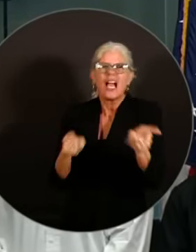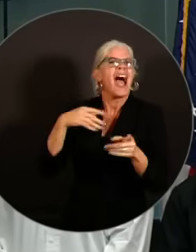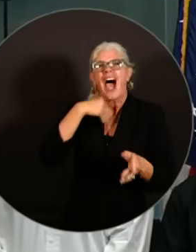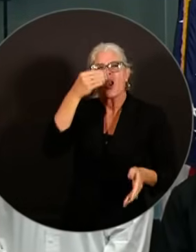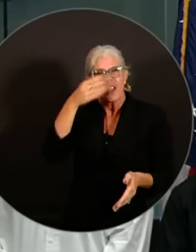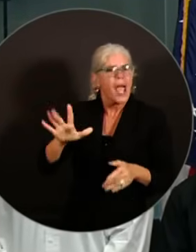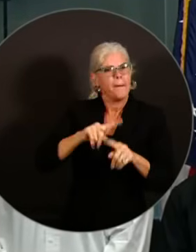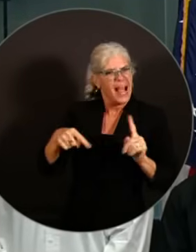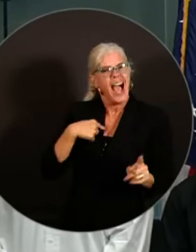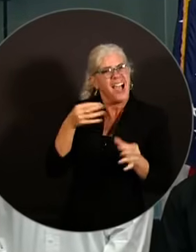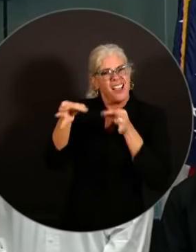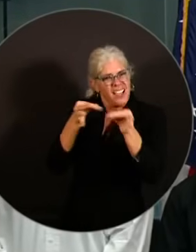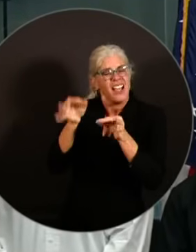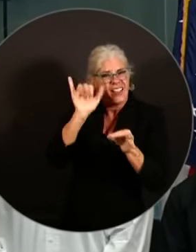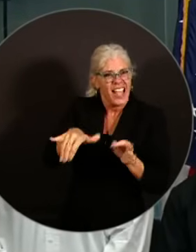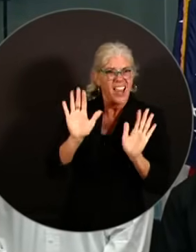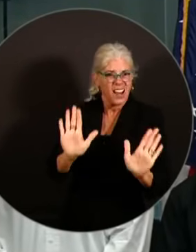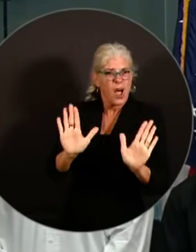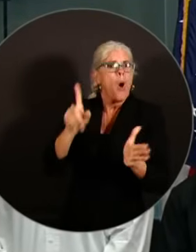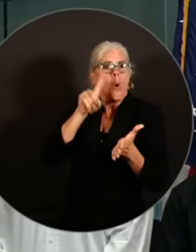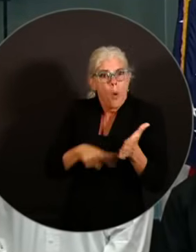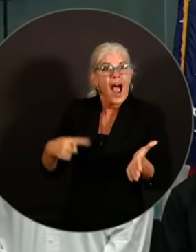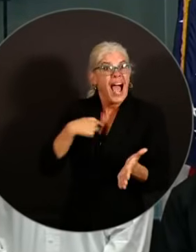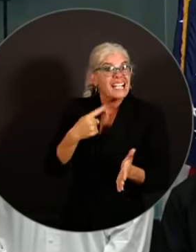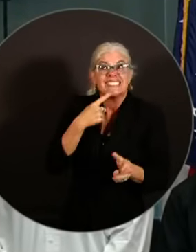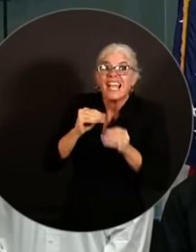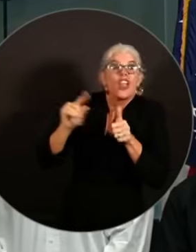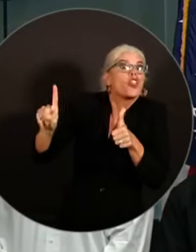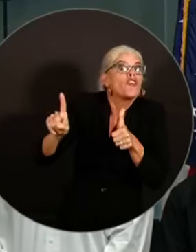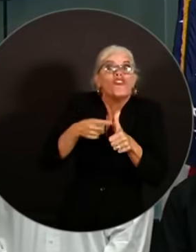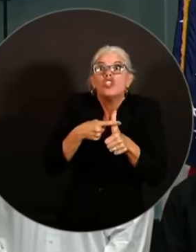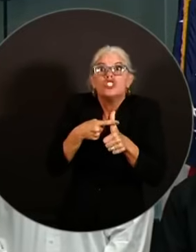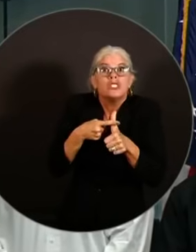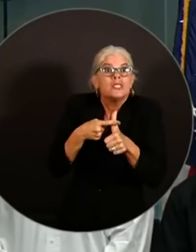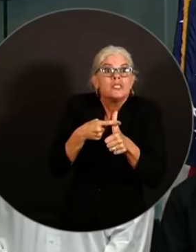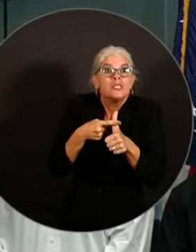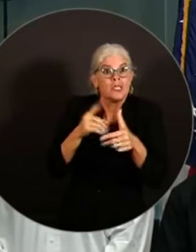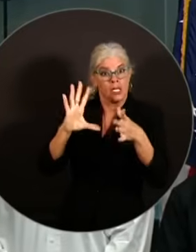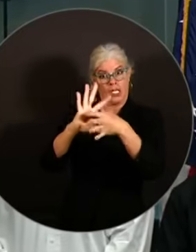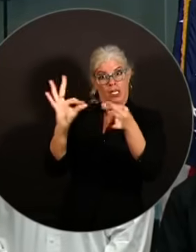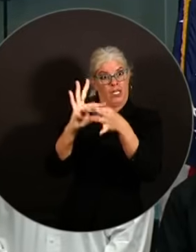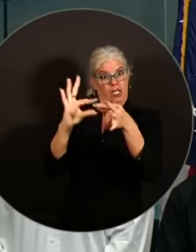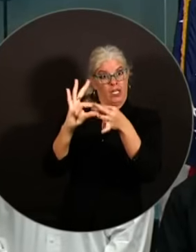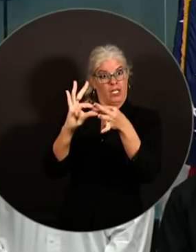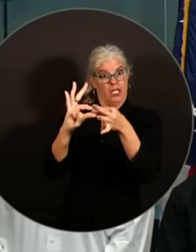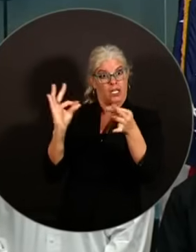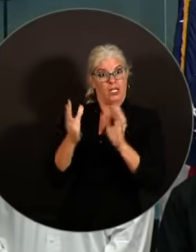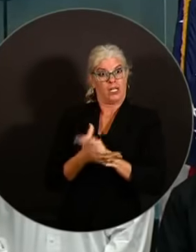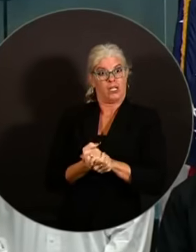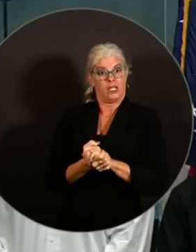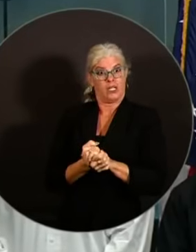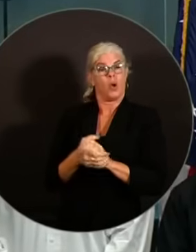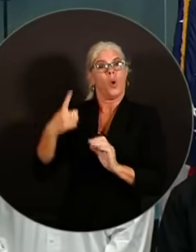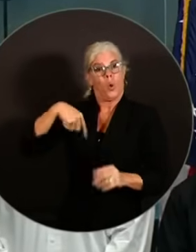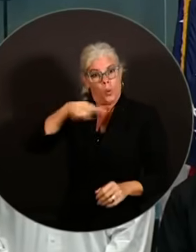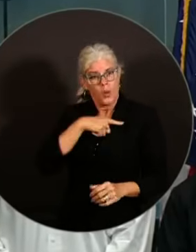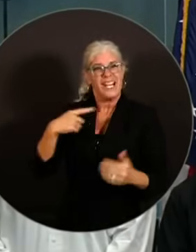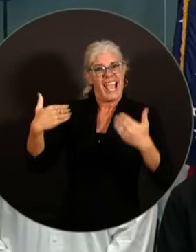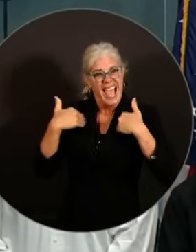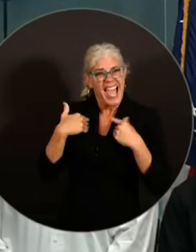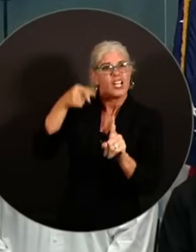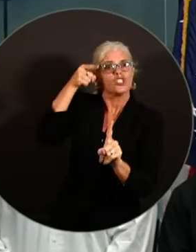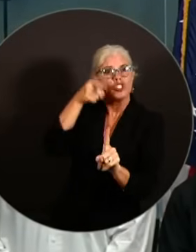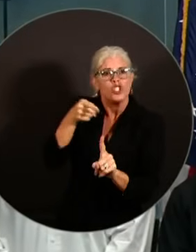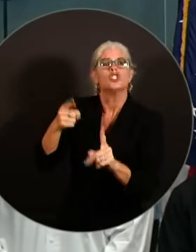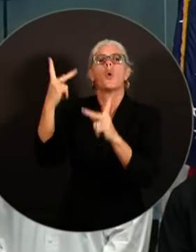would say is what I said in the original talkers. We had certain worst-case